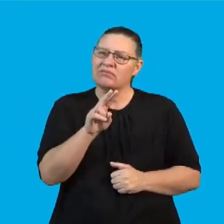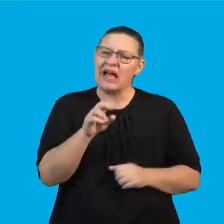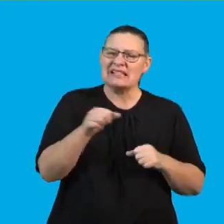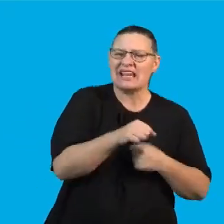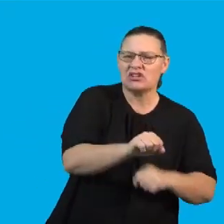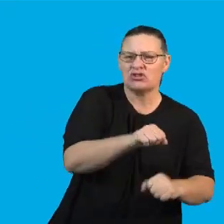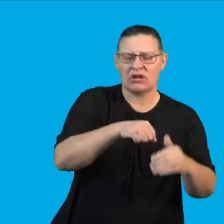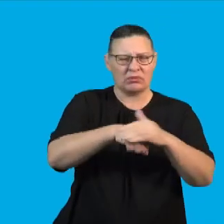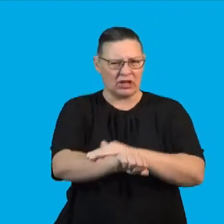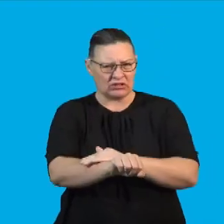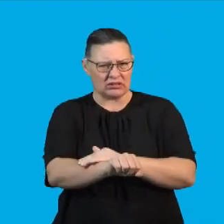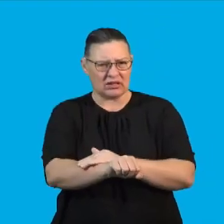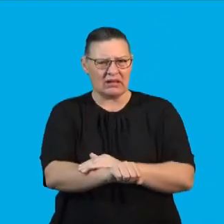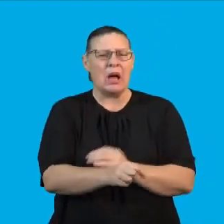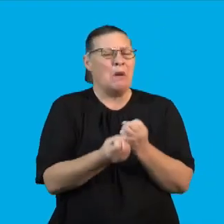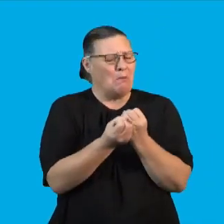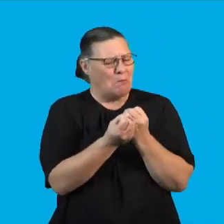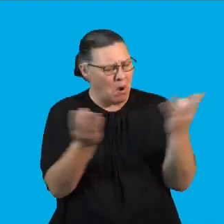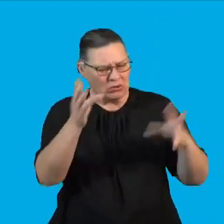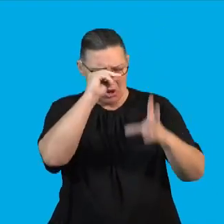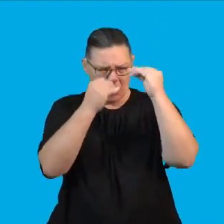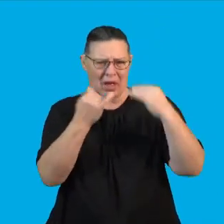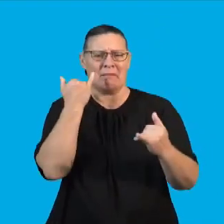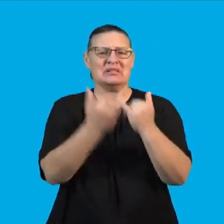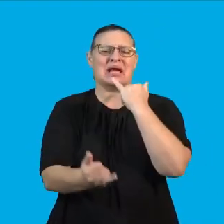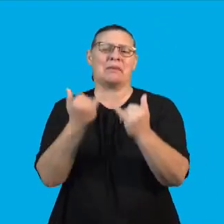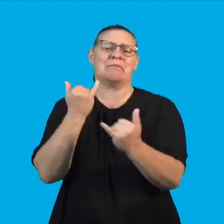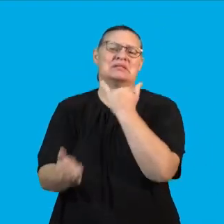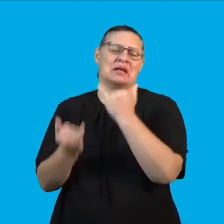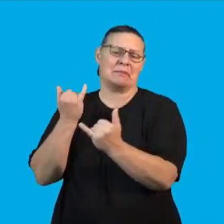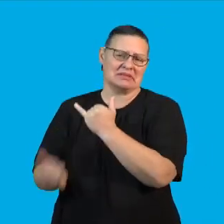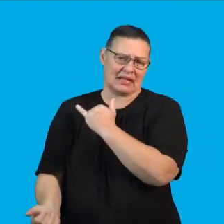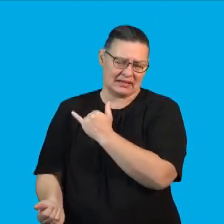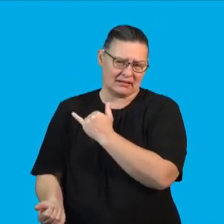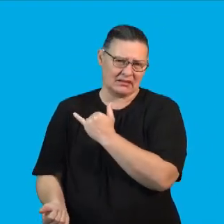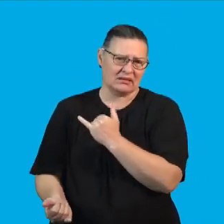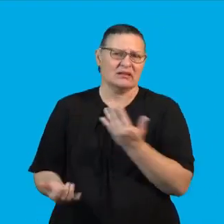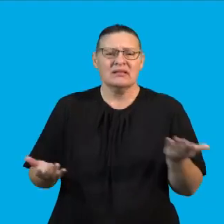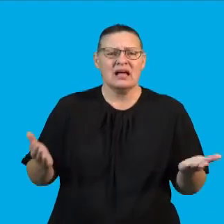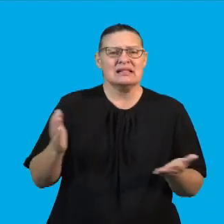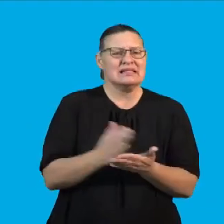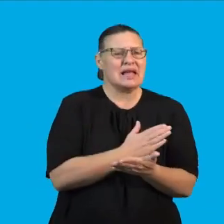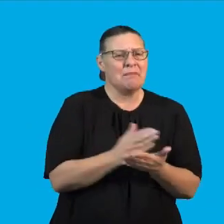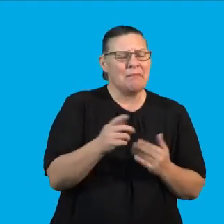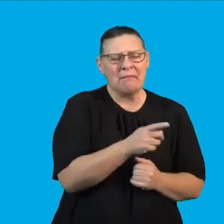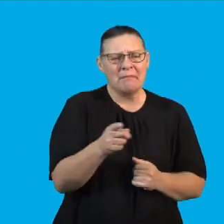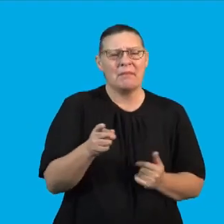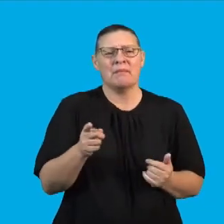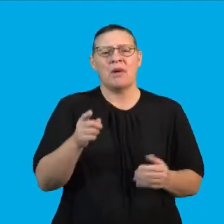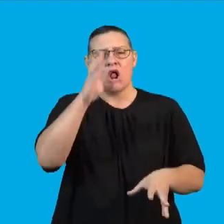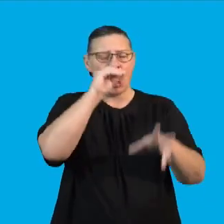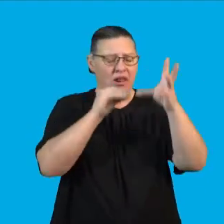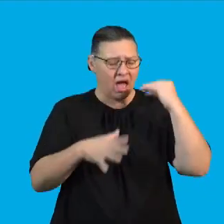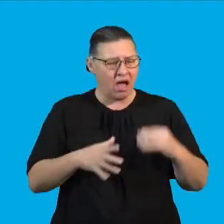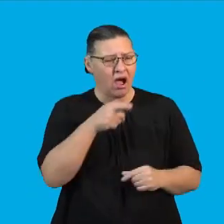reproductive strategies, there are common errors that we pick up and misconceptions. You know, some of the challenges are that